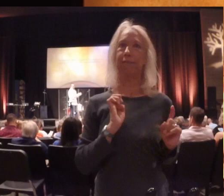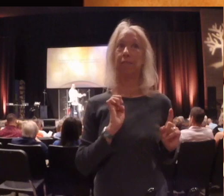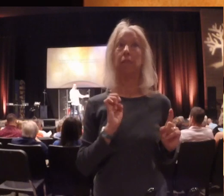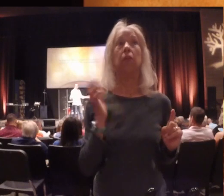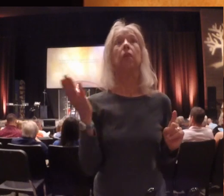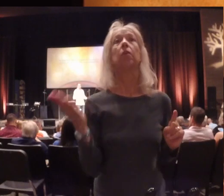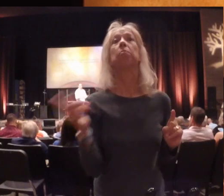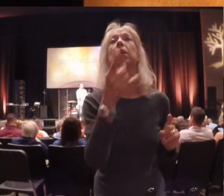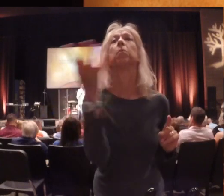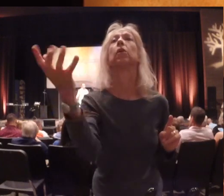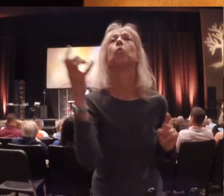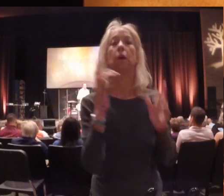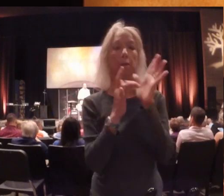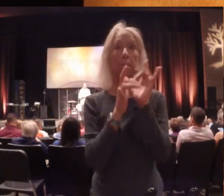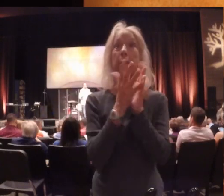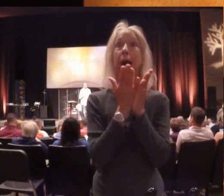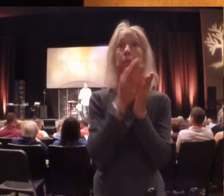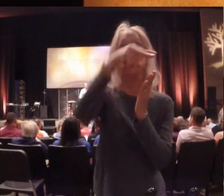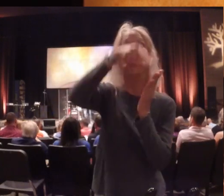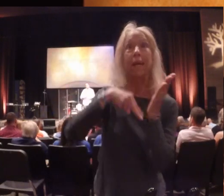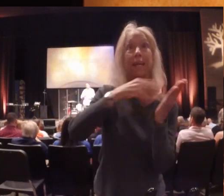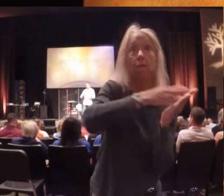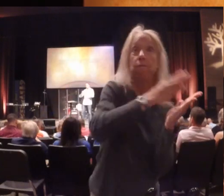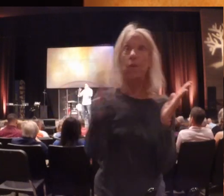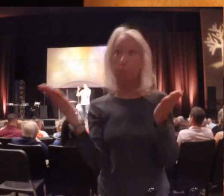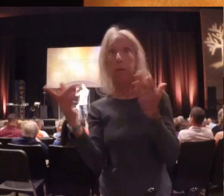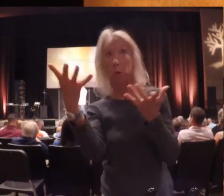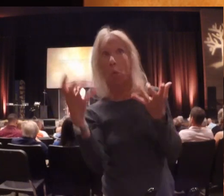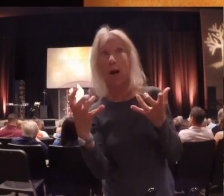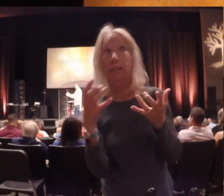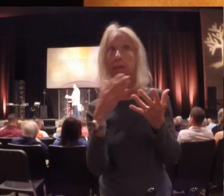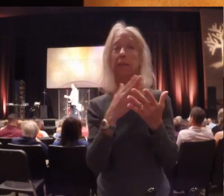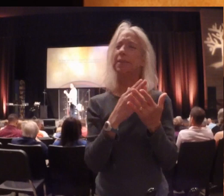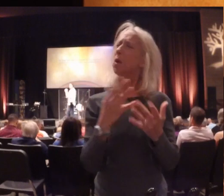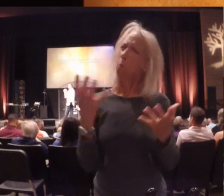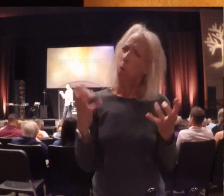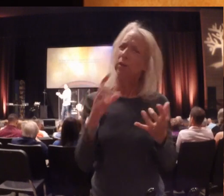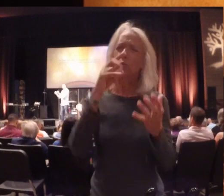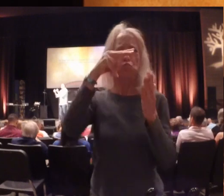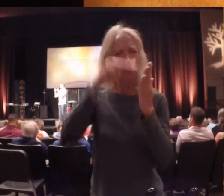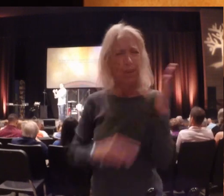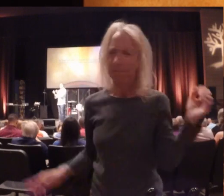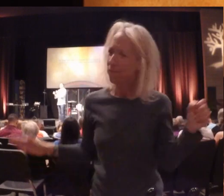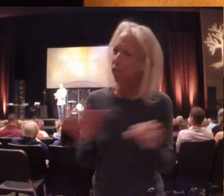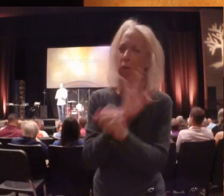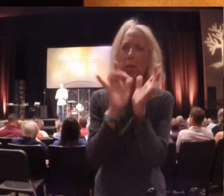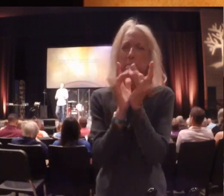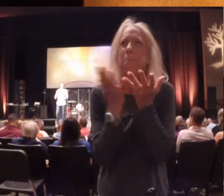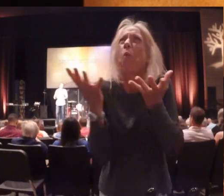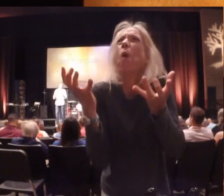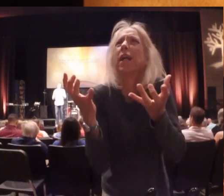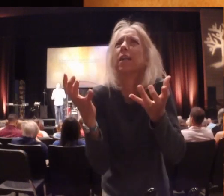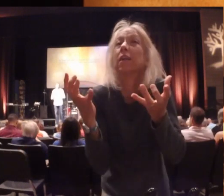Maybe some of us want to read the Bible. Man, we just want to read the whole Bible, and a lot of people have tried that and failed, and they're just... But we believe big. We're going to